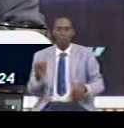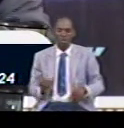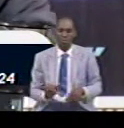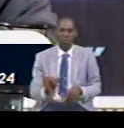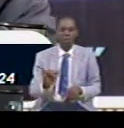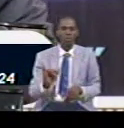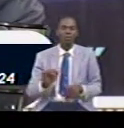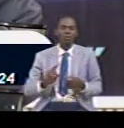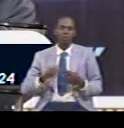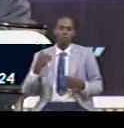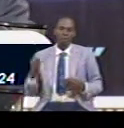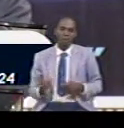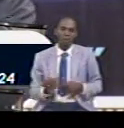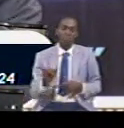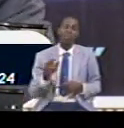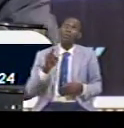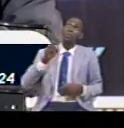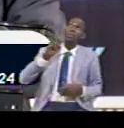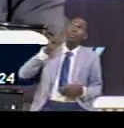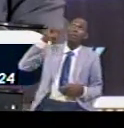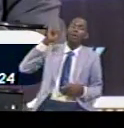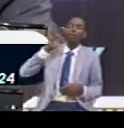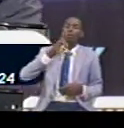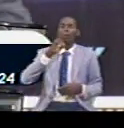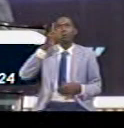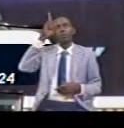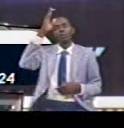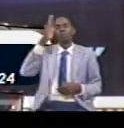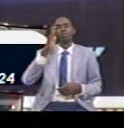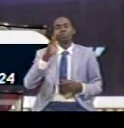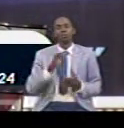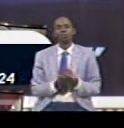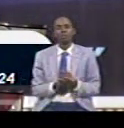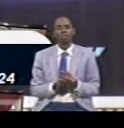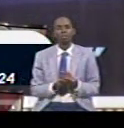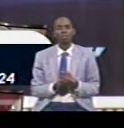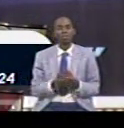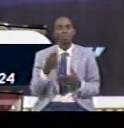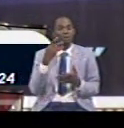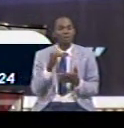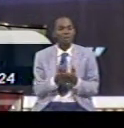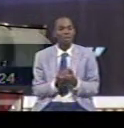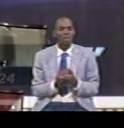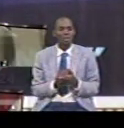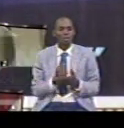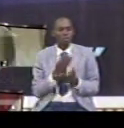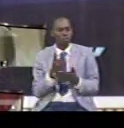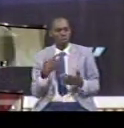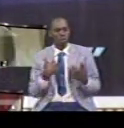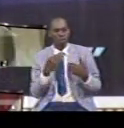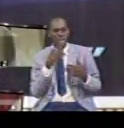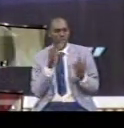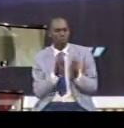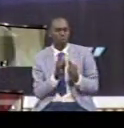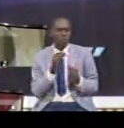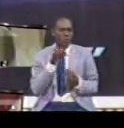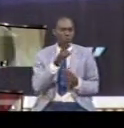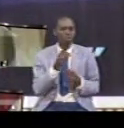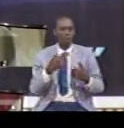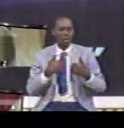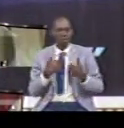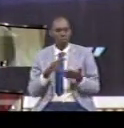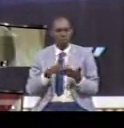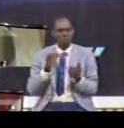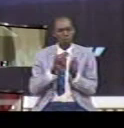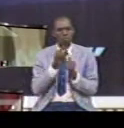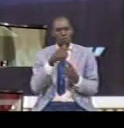everlasting to everlasting, thou art God." So when he said, "I've been with you, and glory with you, I've honor with